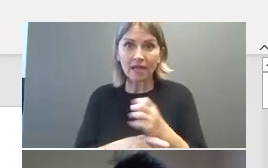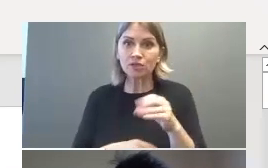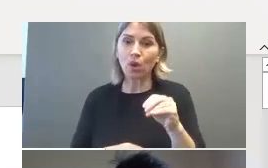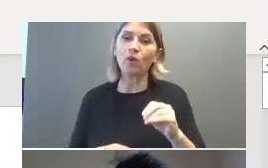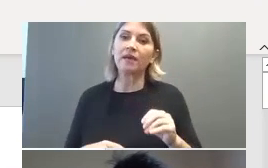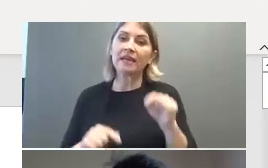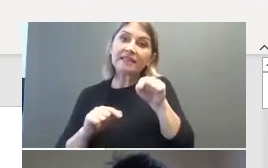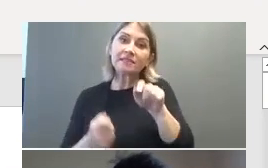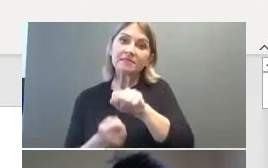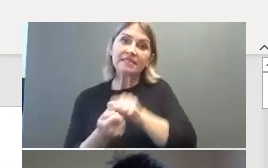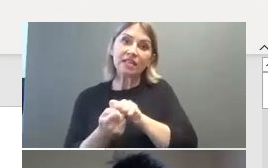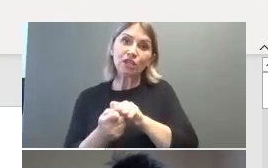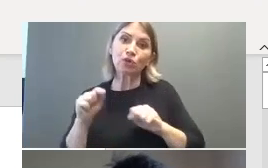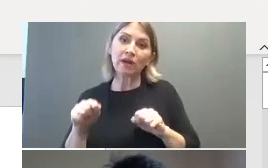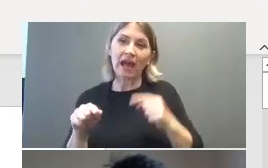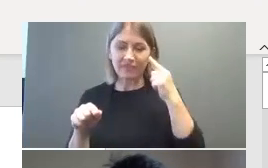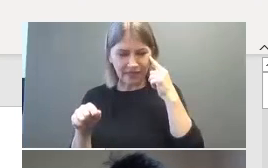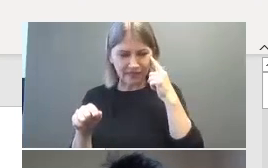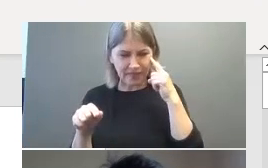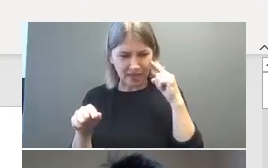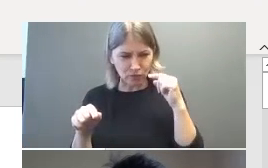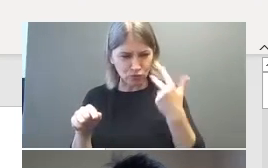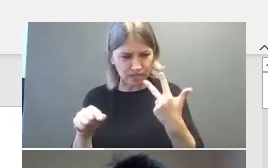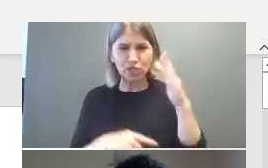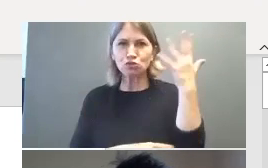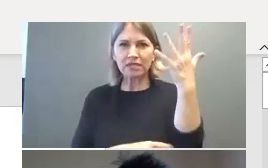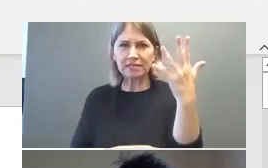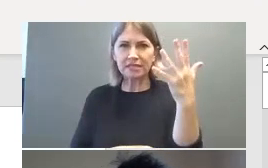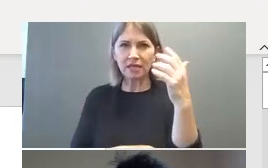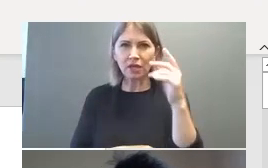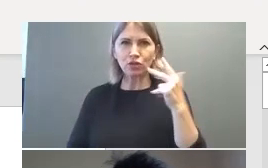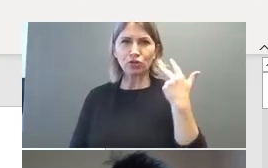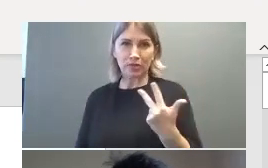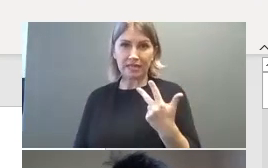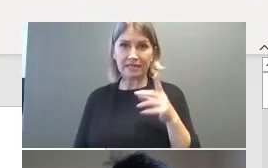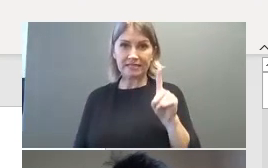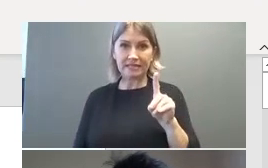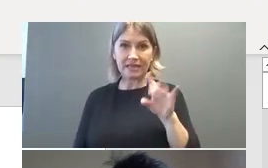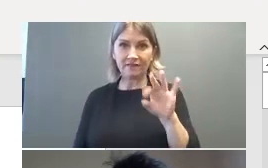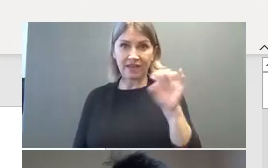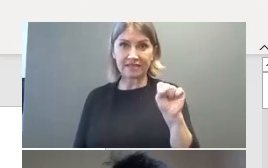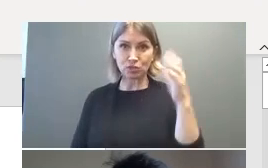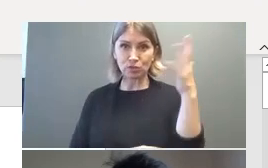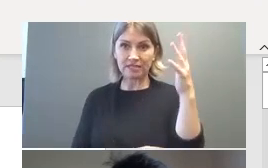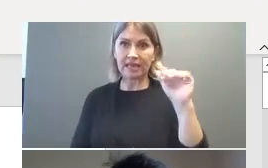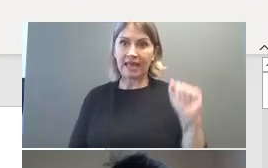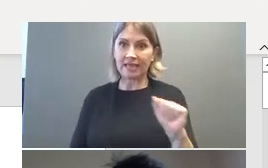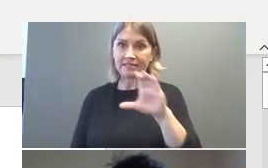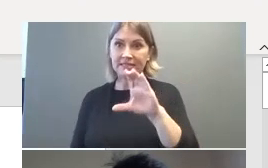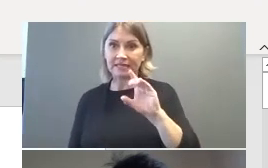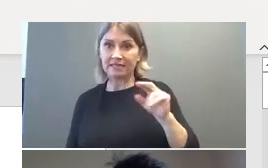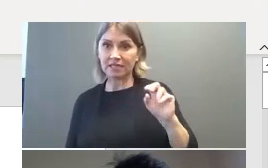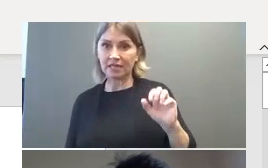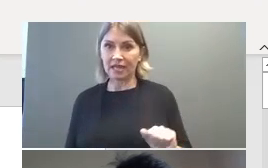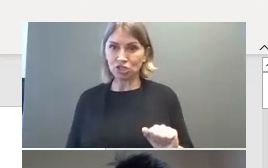In this particular scenario, I think we have 3 trees, right? 3 DFS trees. One for A, C, D, J, F, H, I,